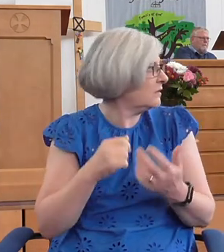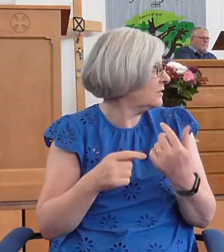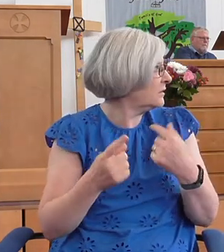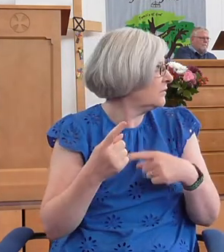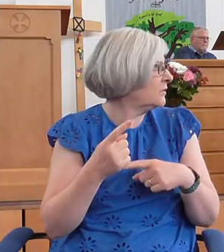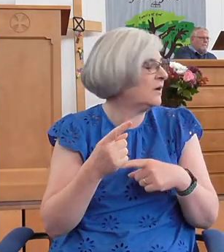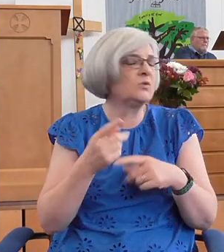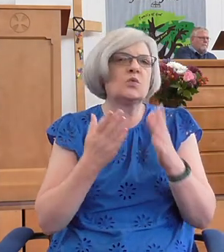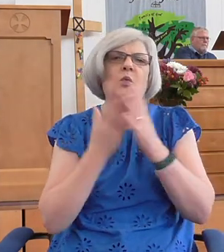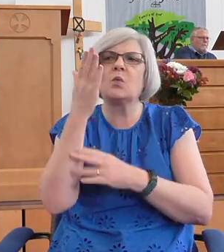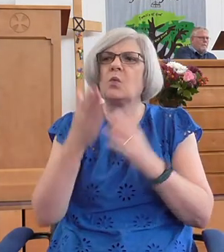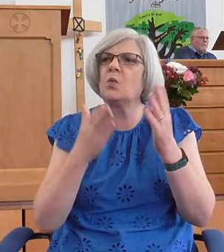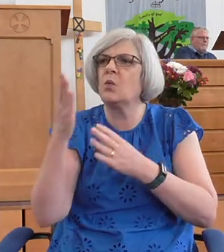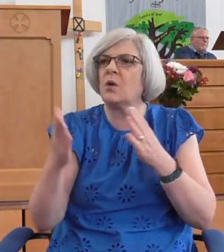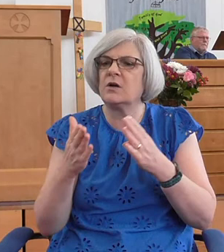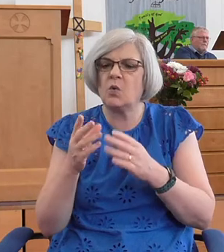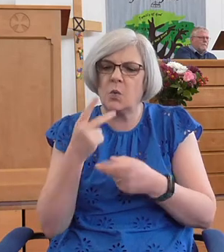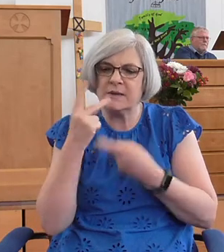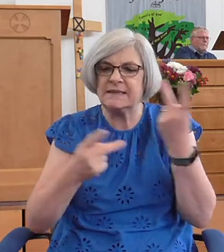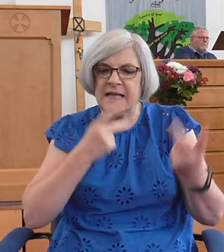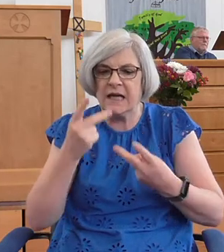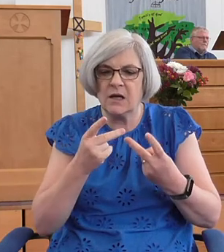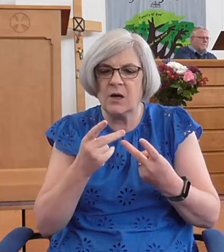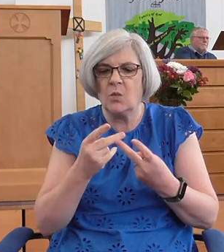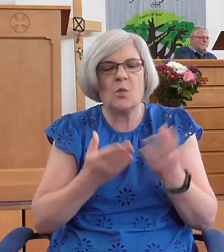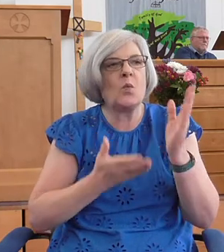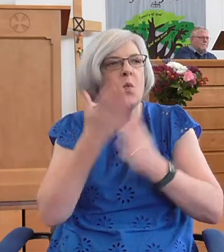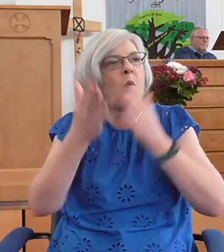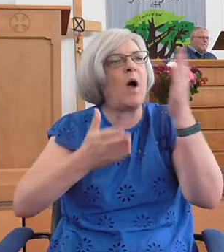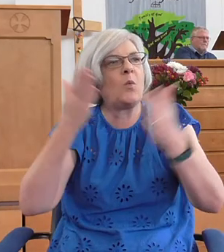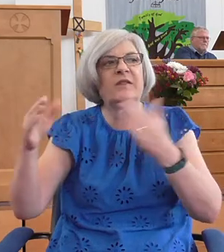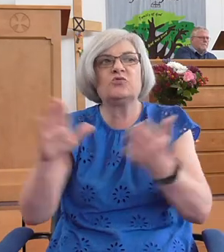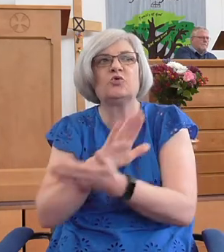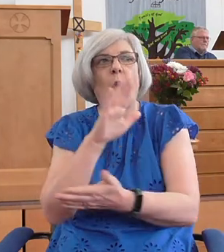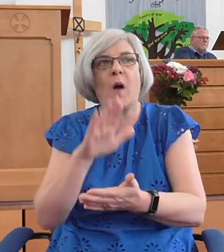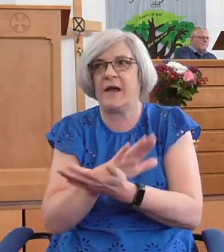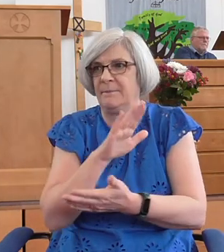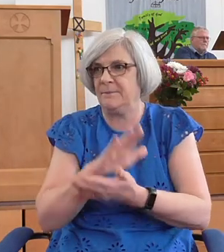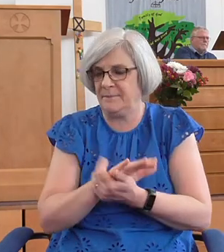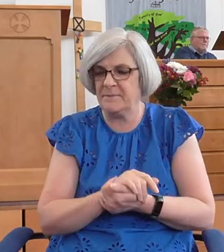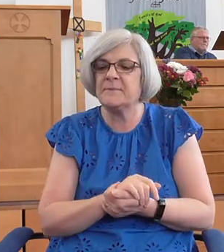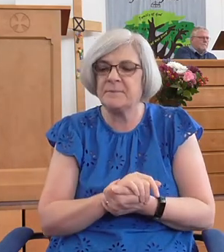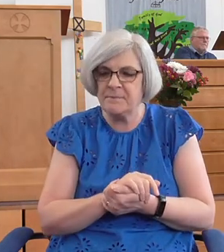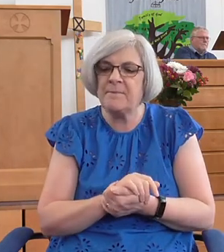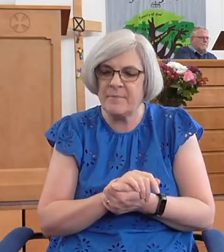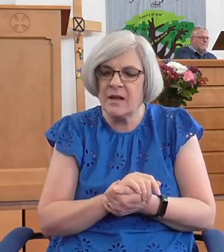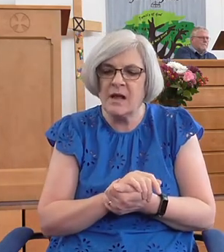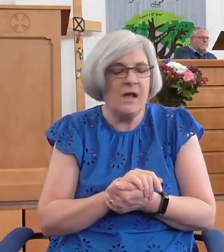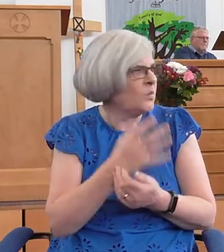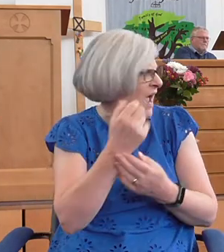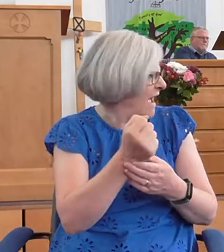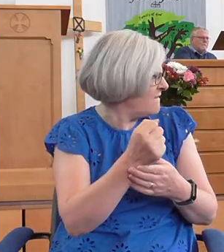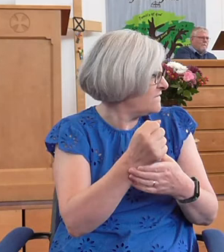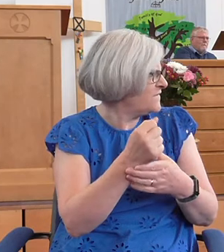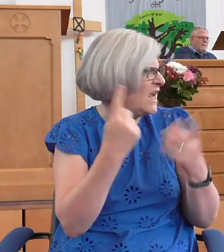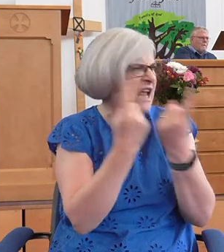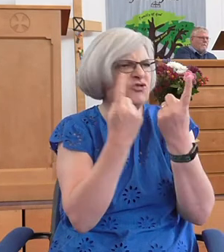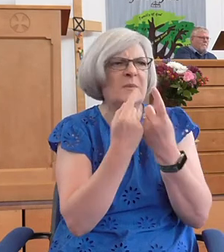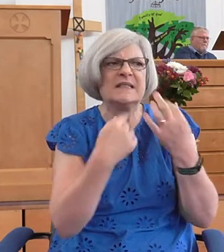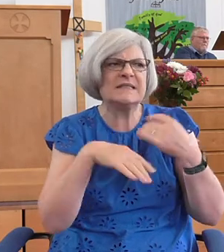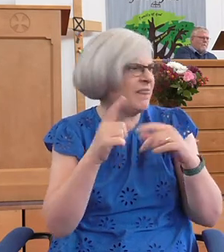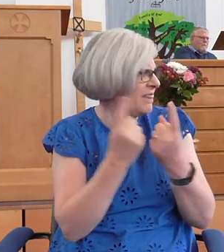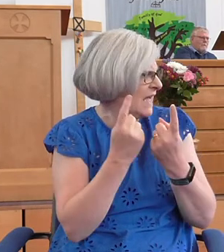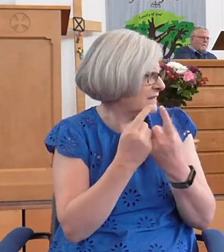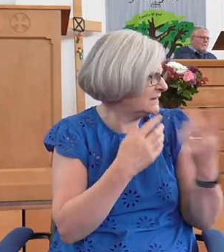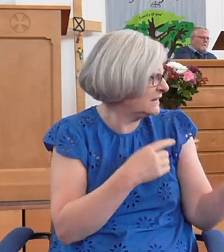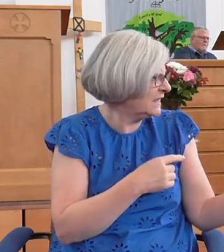we shall go out with joy, you shall go out with joy, so you can maybe sing it to us, you shall go out with joy. We have some instruments here, so I'll explain to you while the girls